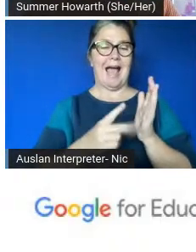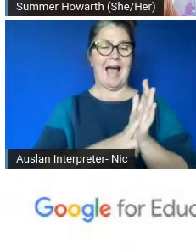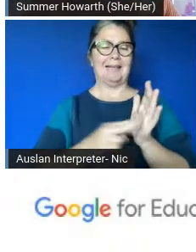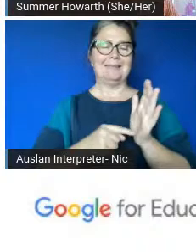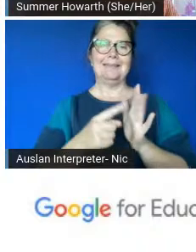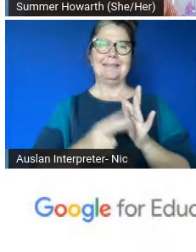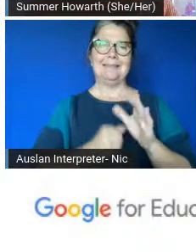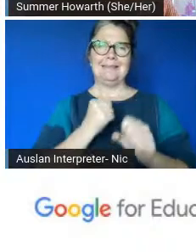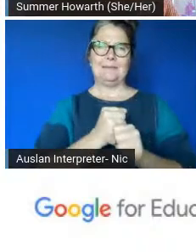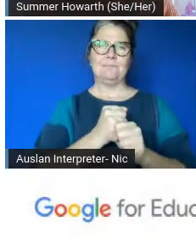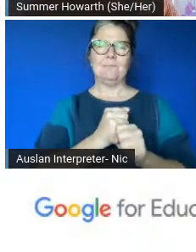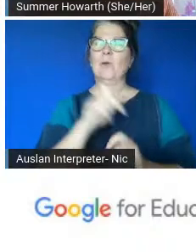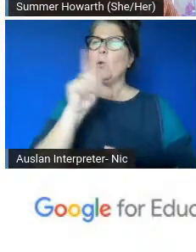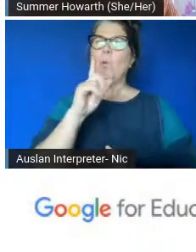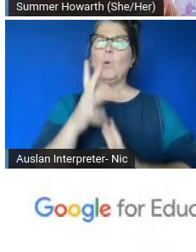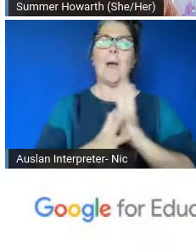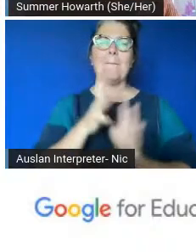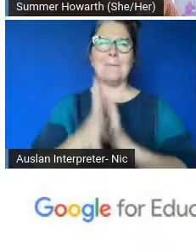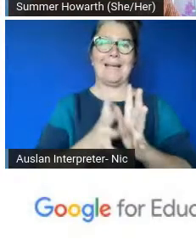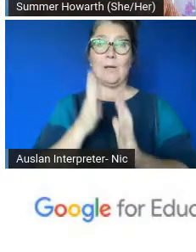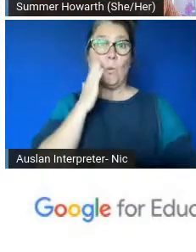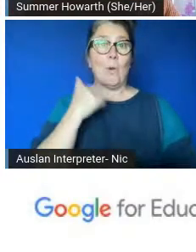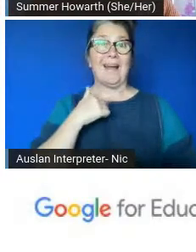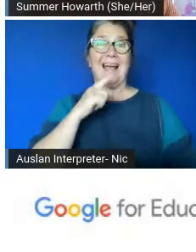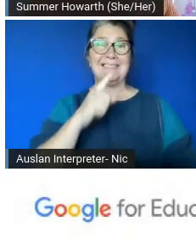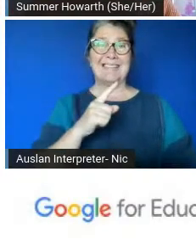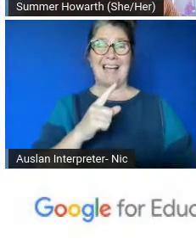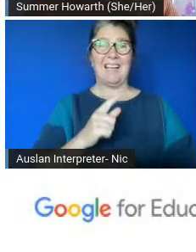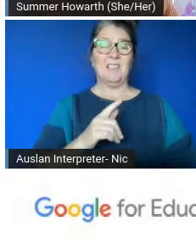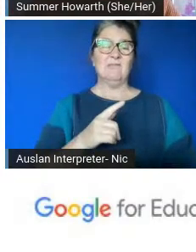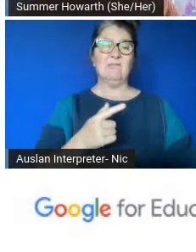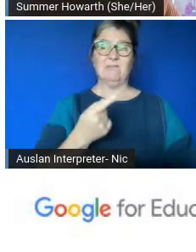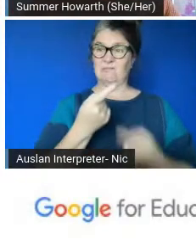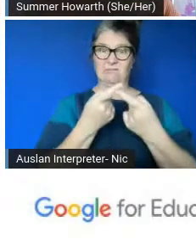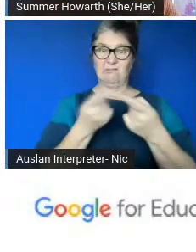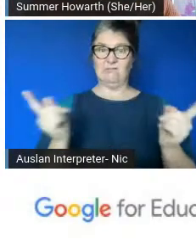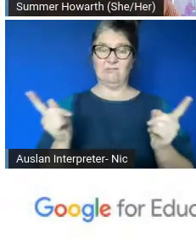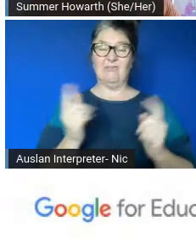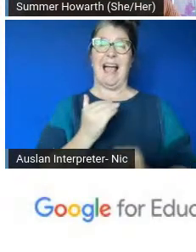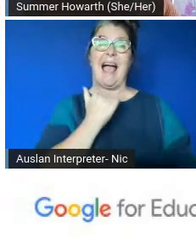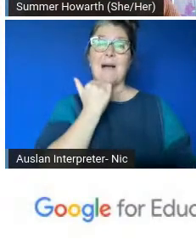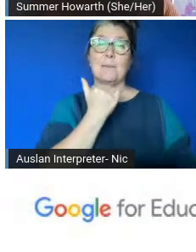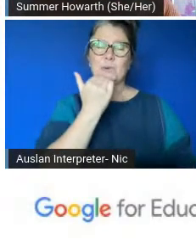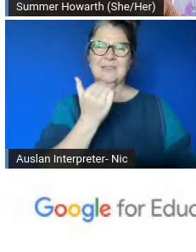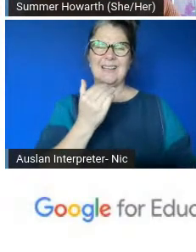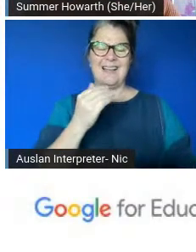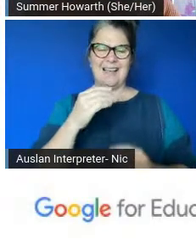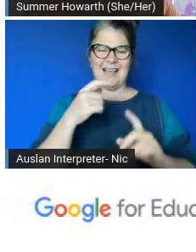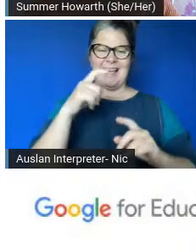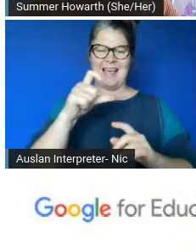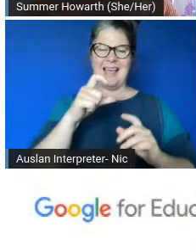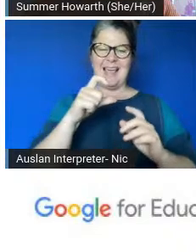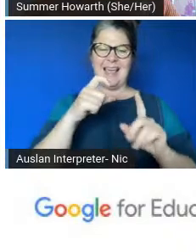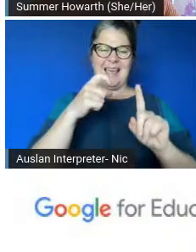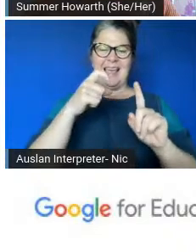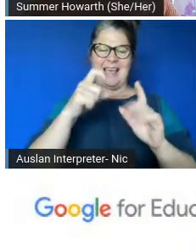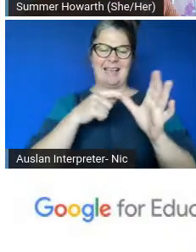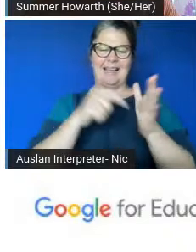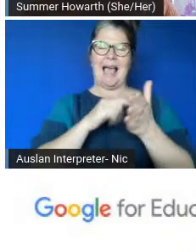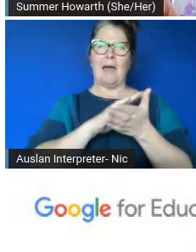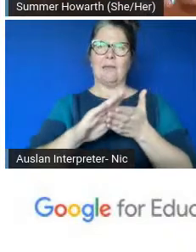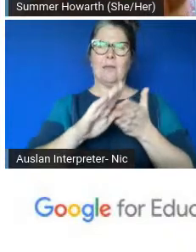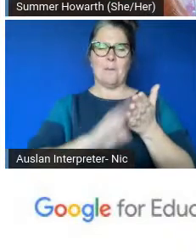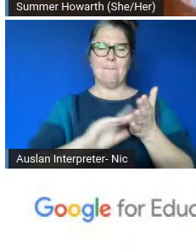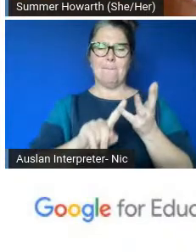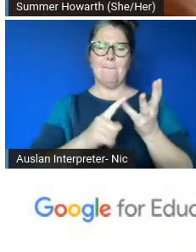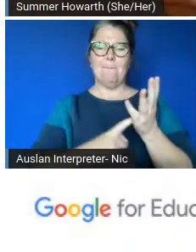like inquiry learning. And in Australia, Kath Murdoch is often a name associated with a particular type of inquiry learning. You have